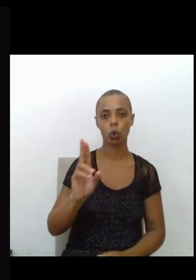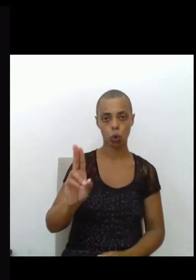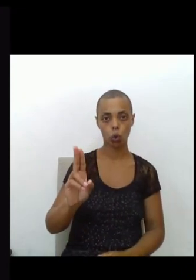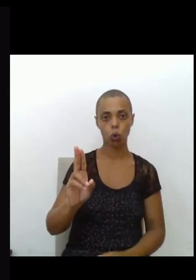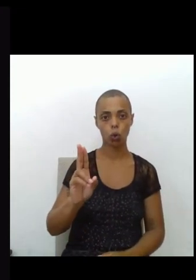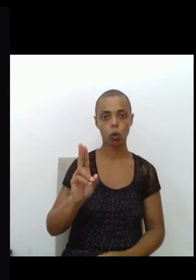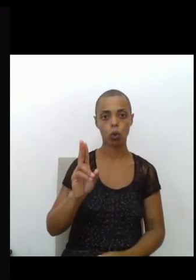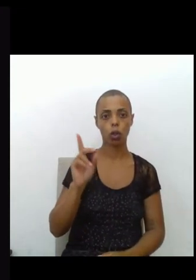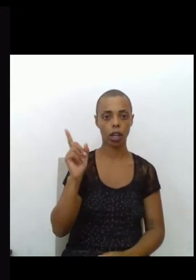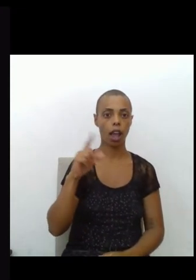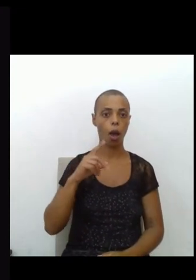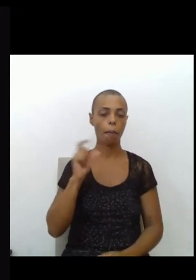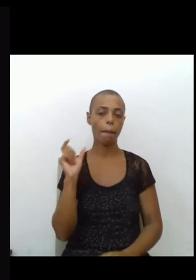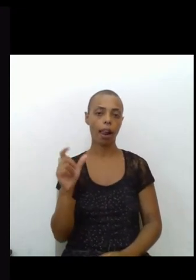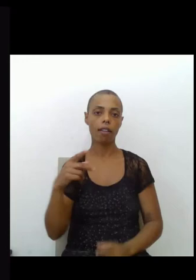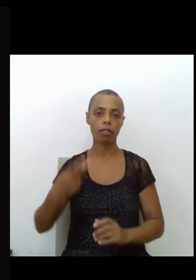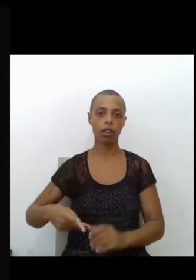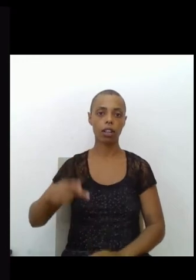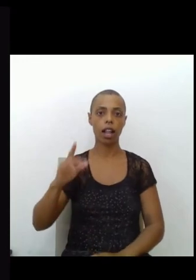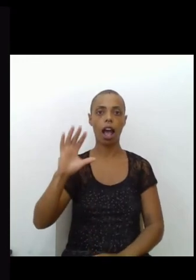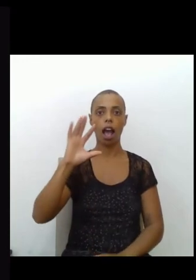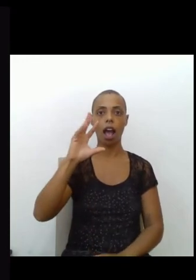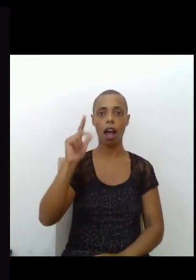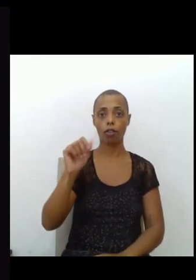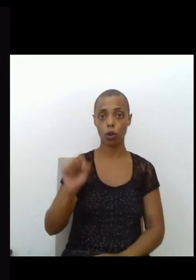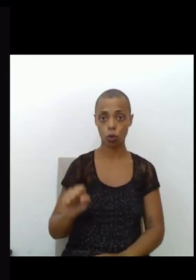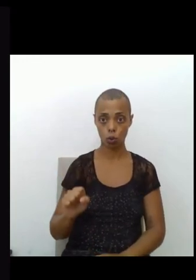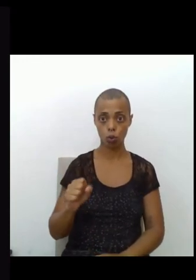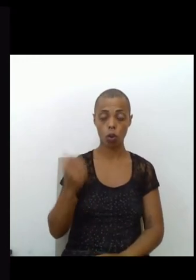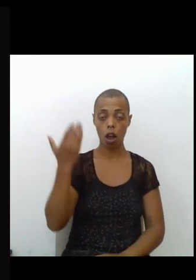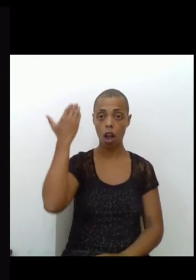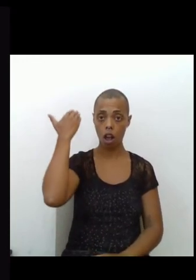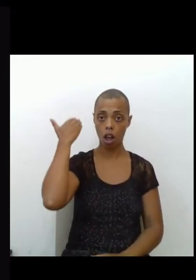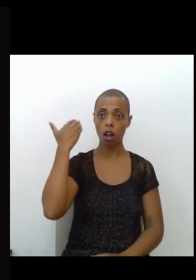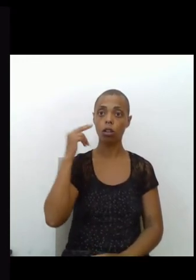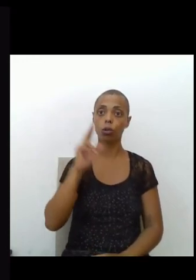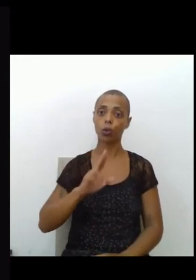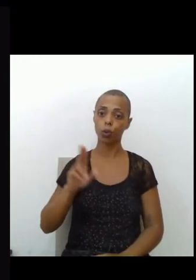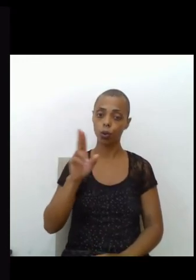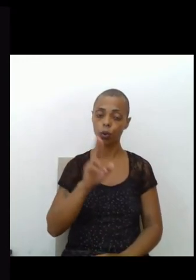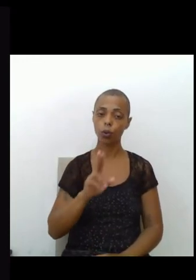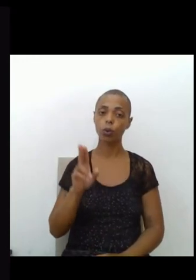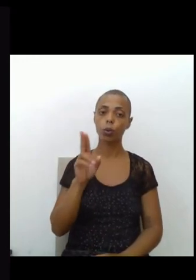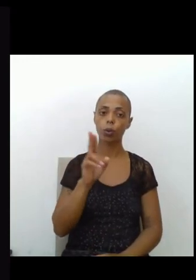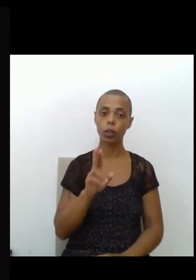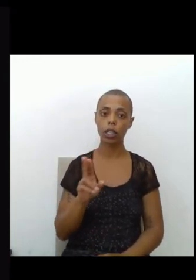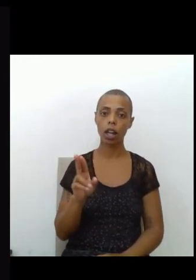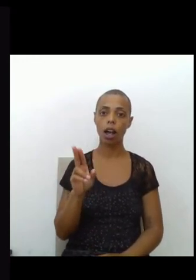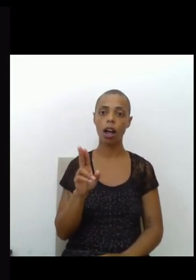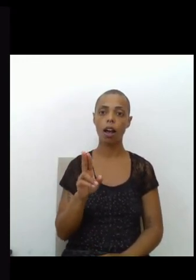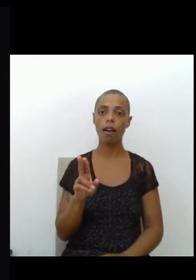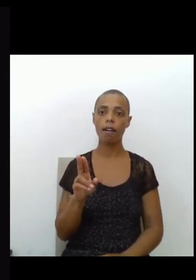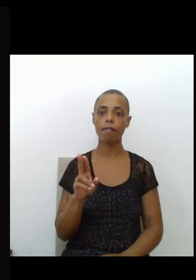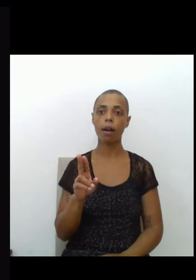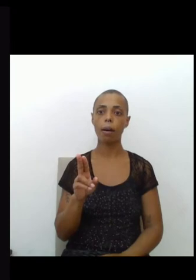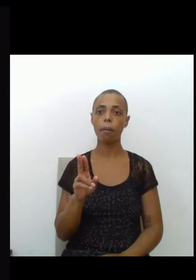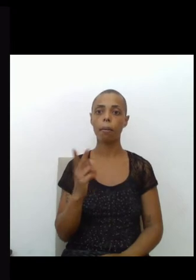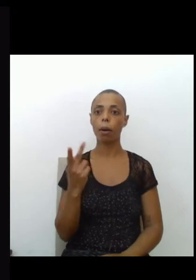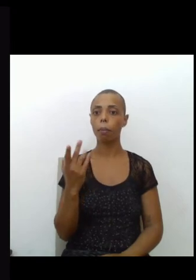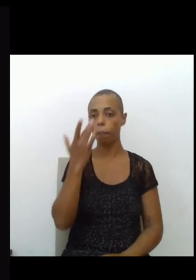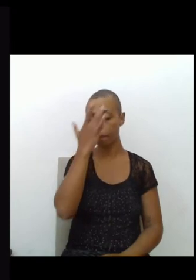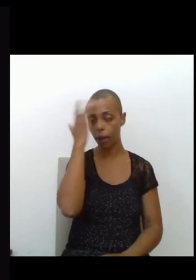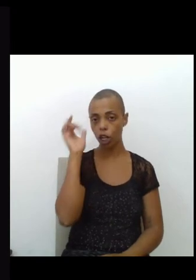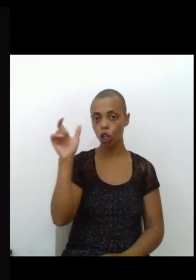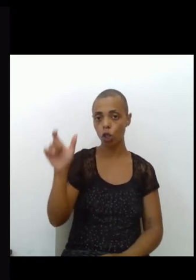or earlier on it was used mostly by gender non-conforming and sexual unconforming persons um